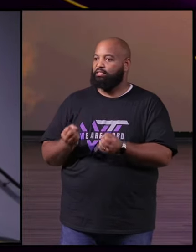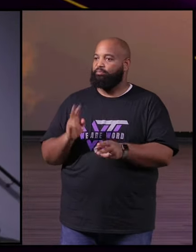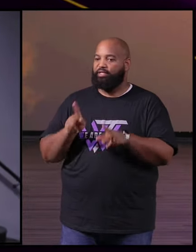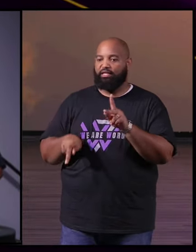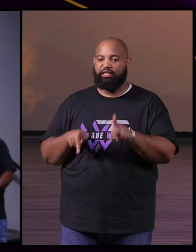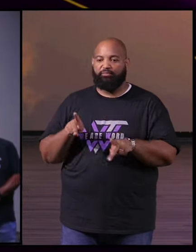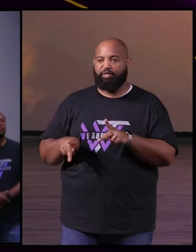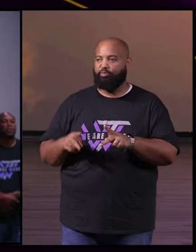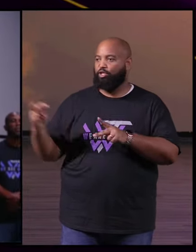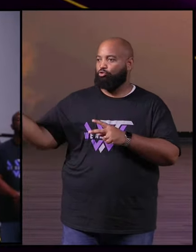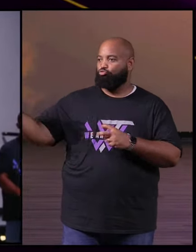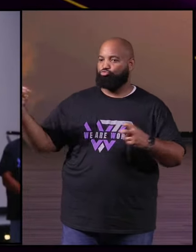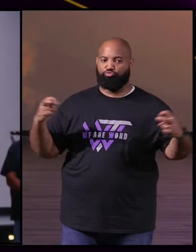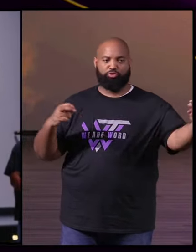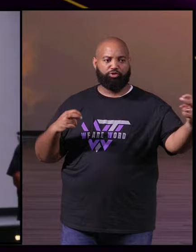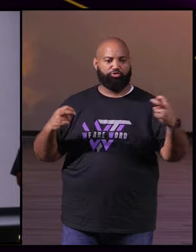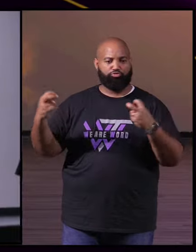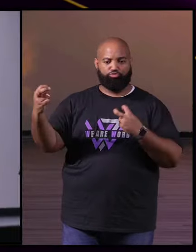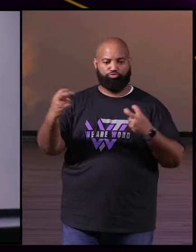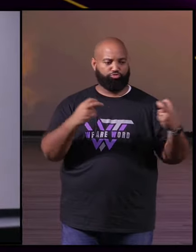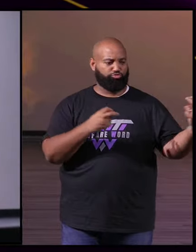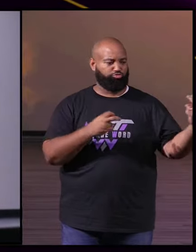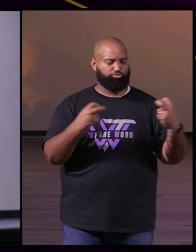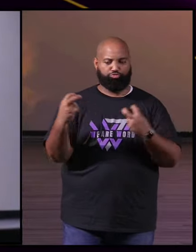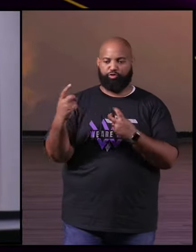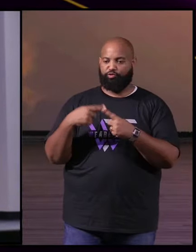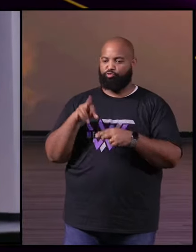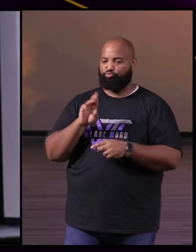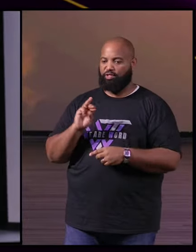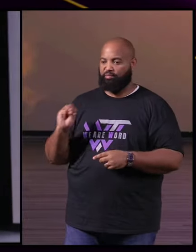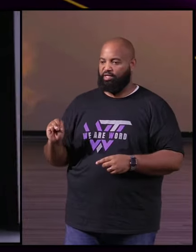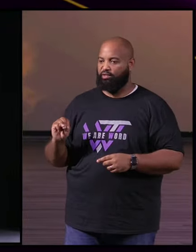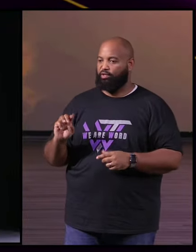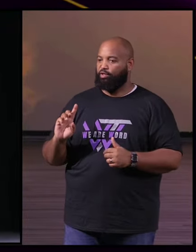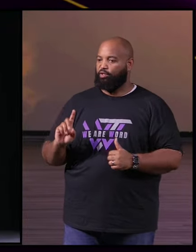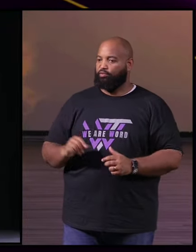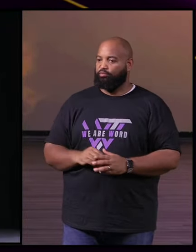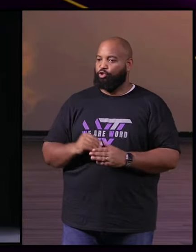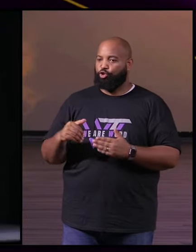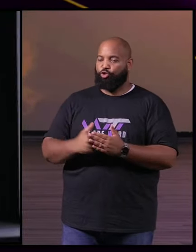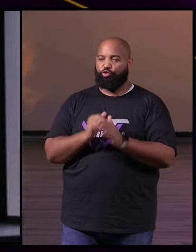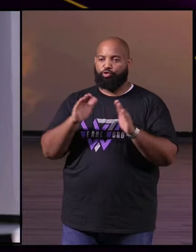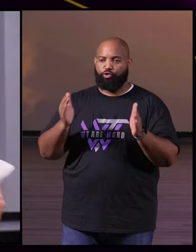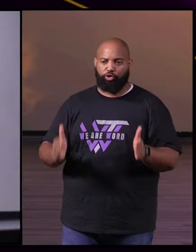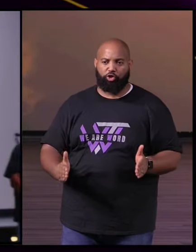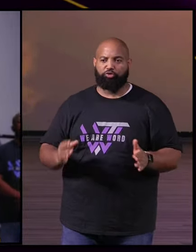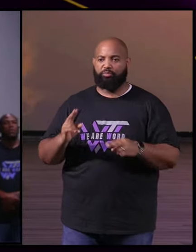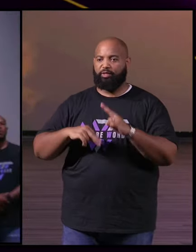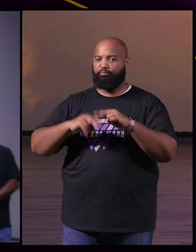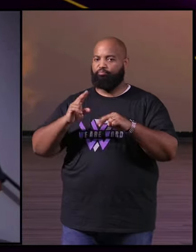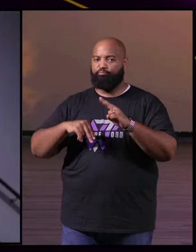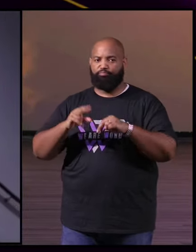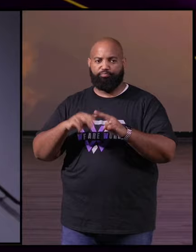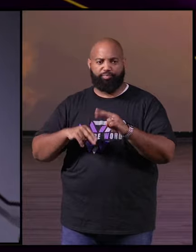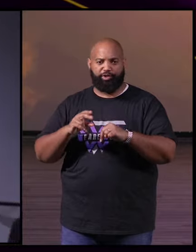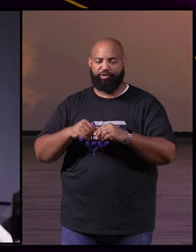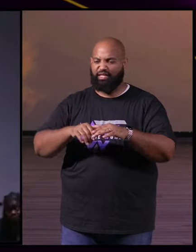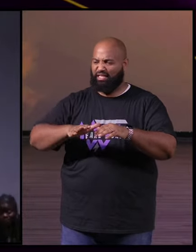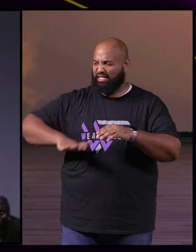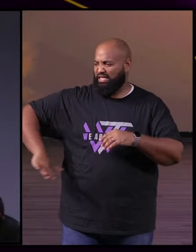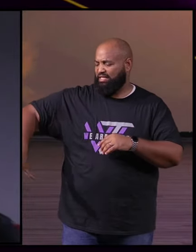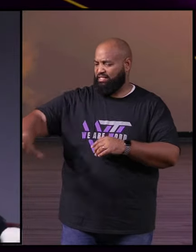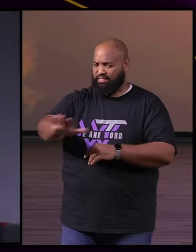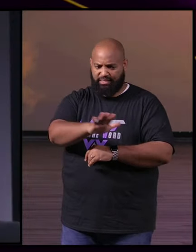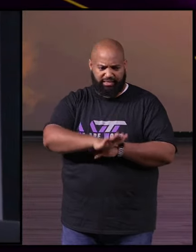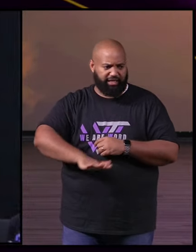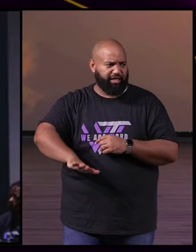net migration with people leaving this community. Now people are moving into this community. Homes are being built here. They're being built in Zebulun, and they're being built in